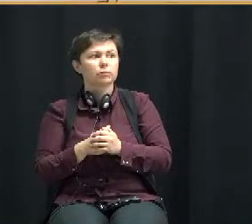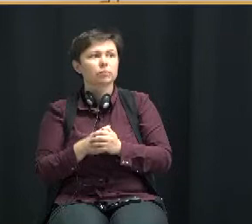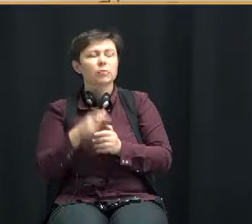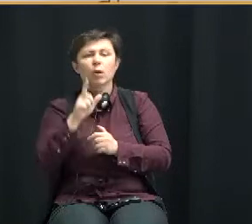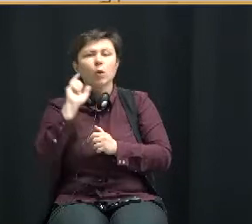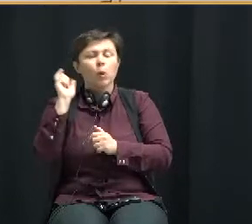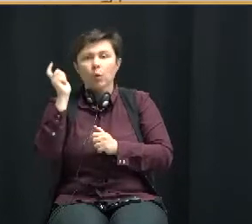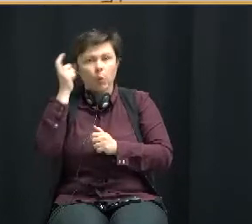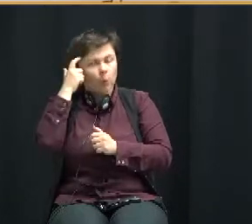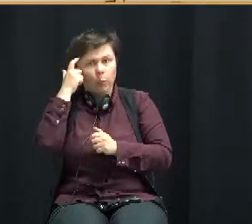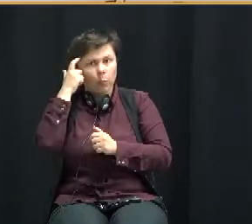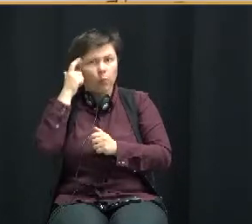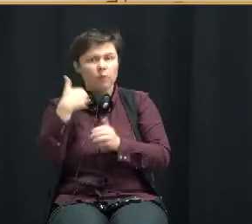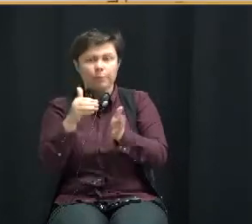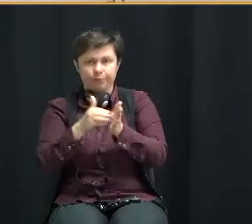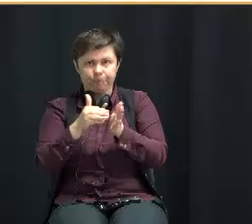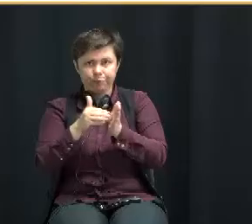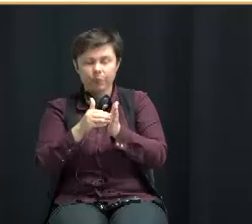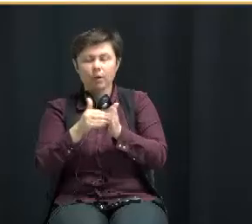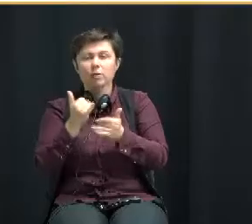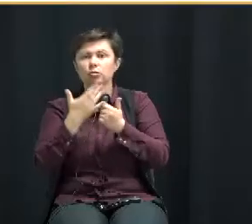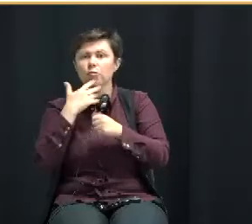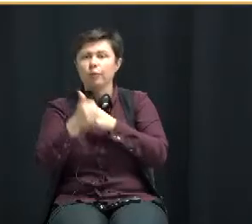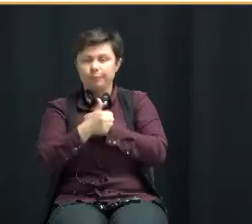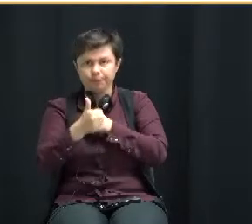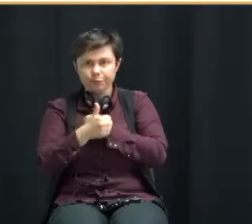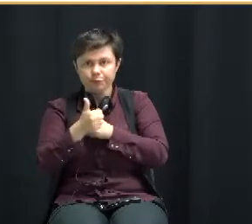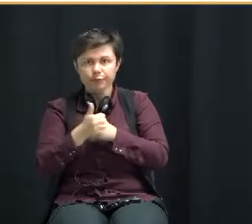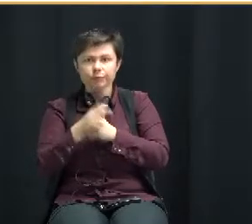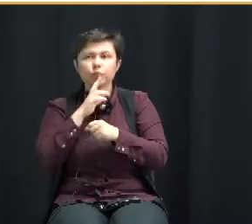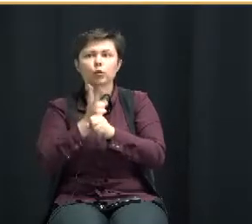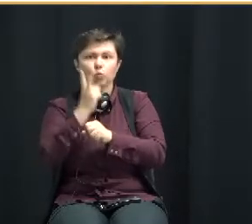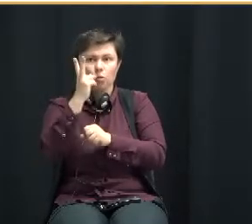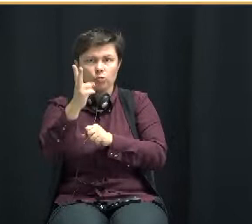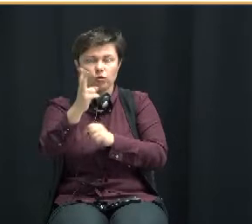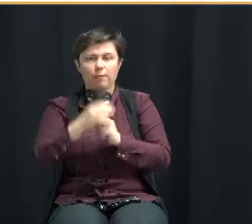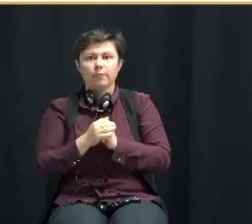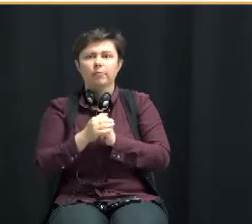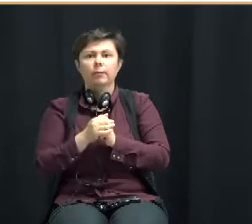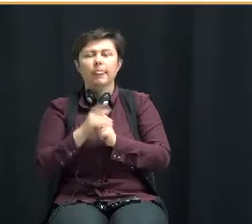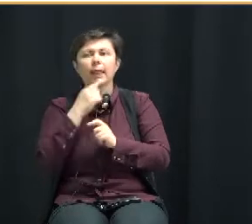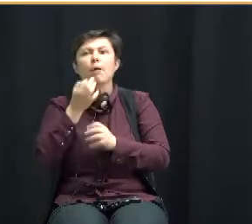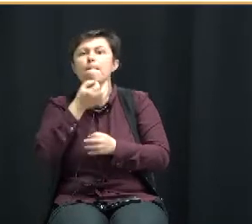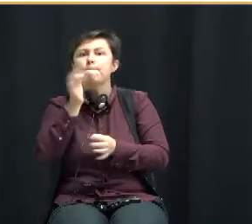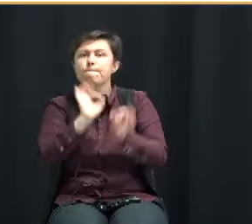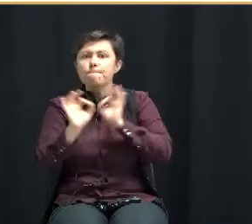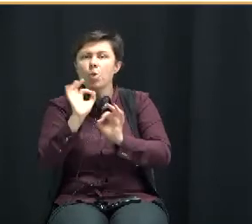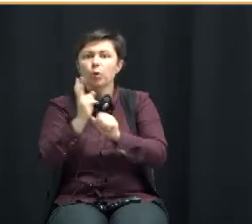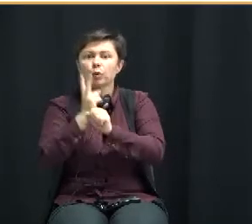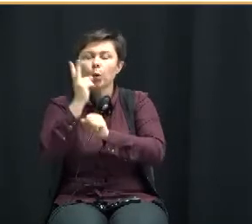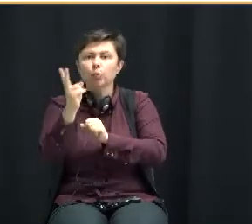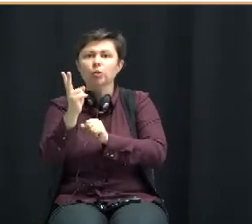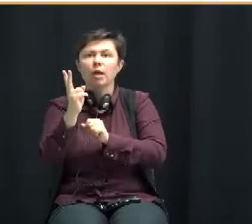Taką generalną, główną potrzebą, the general need that we'll feel in terms of